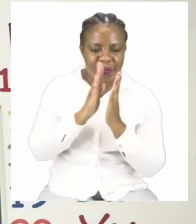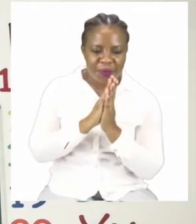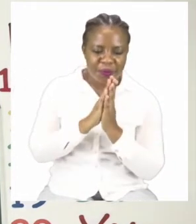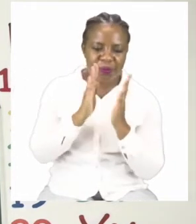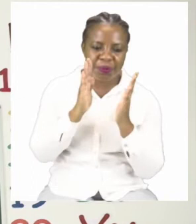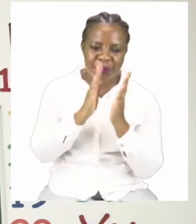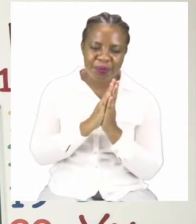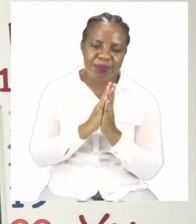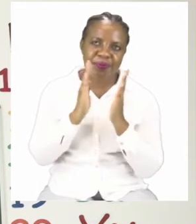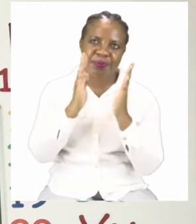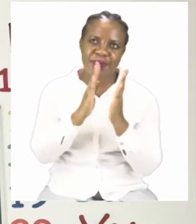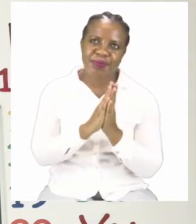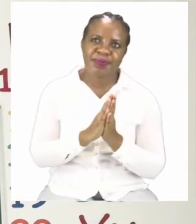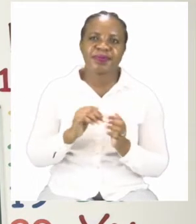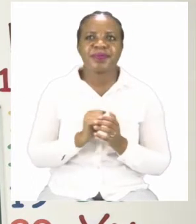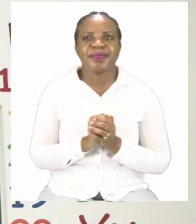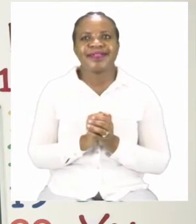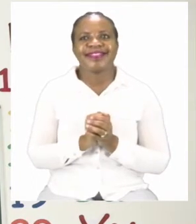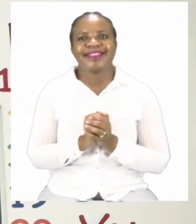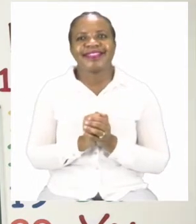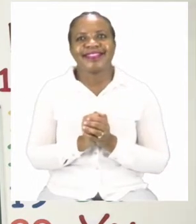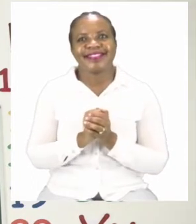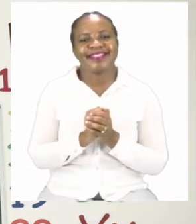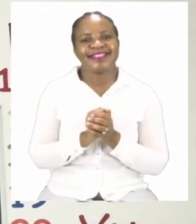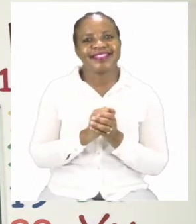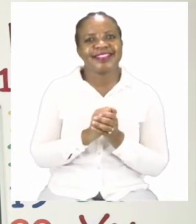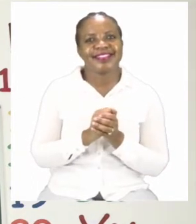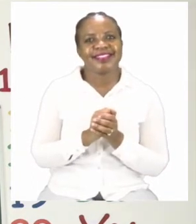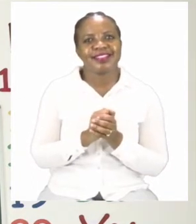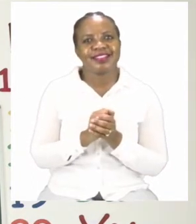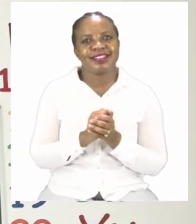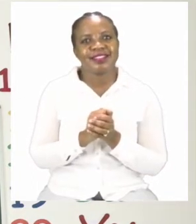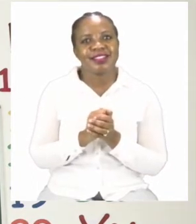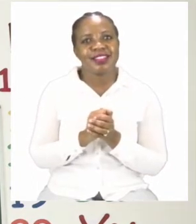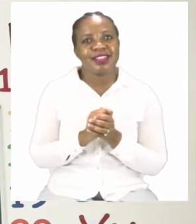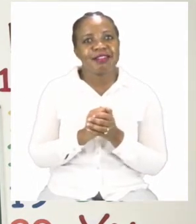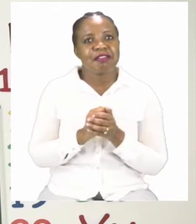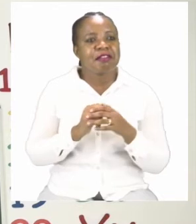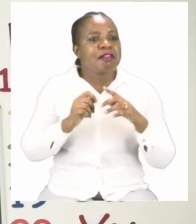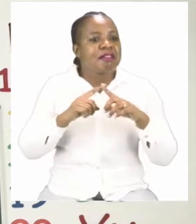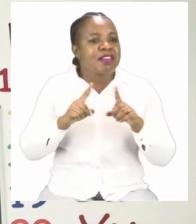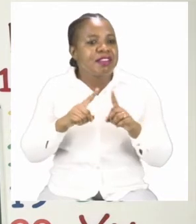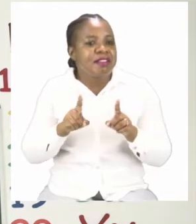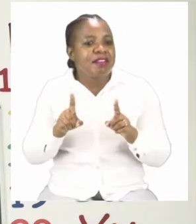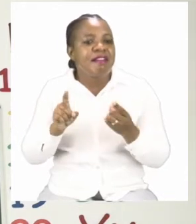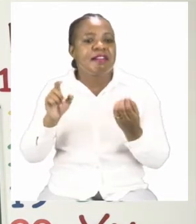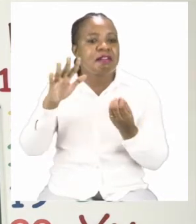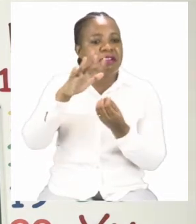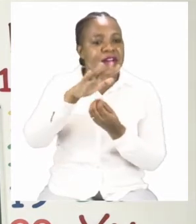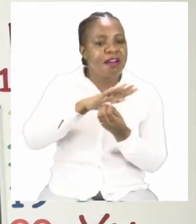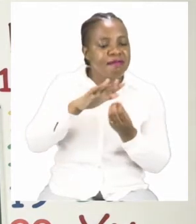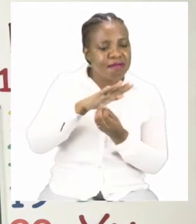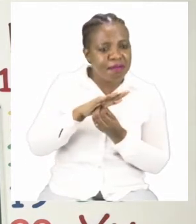clap. And then we are told that in different families, when we are greeting each other, they